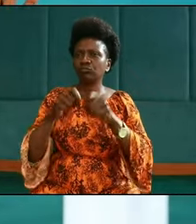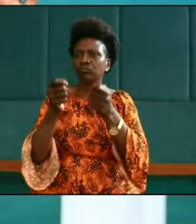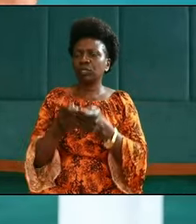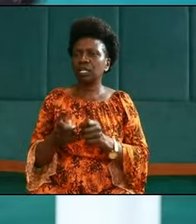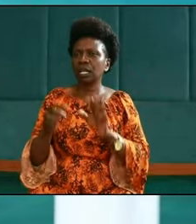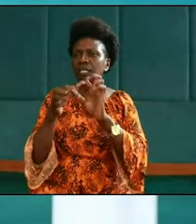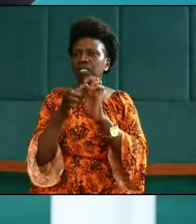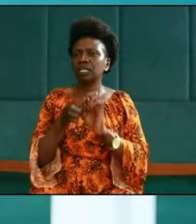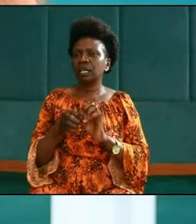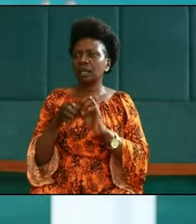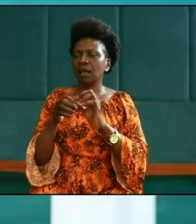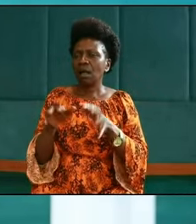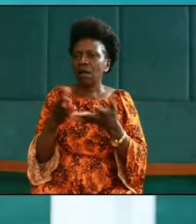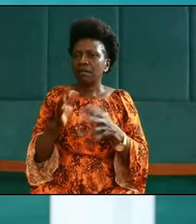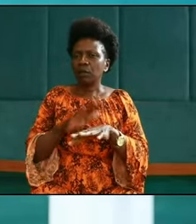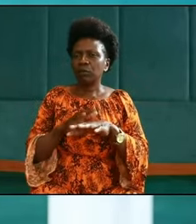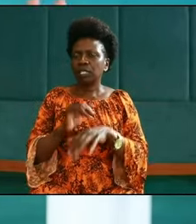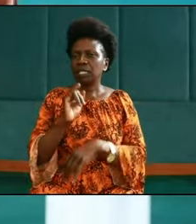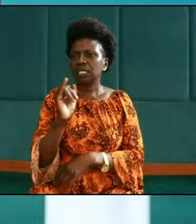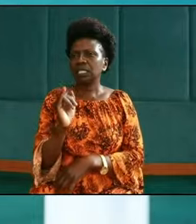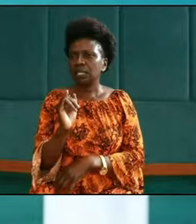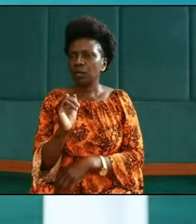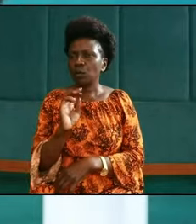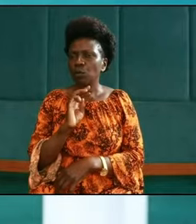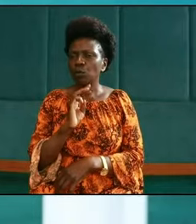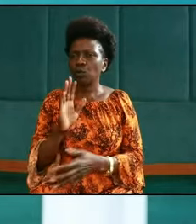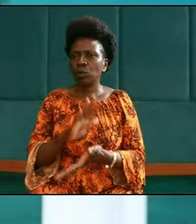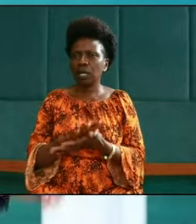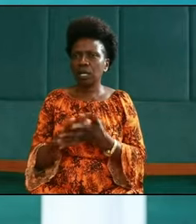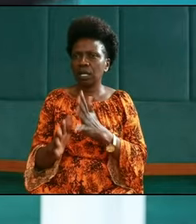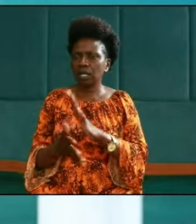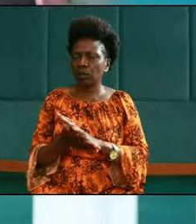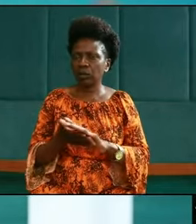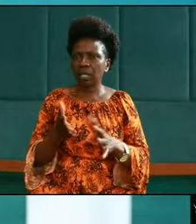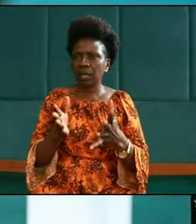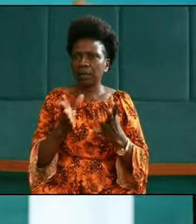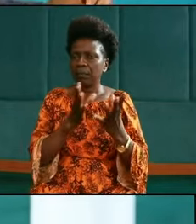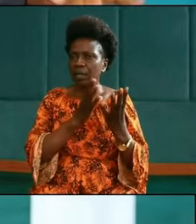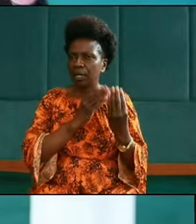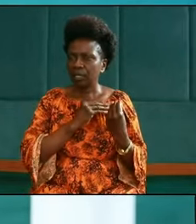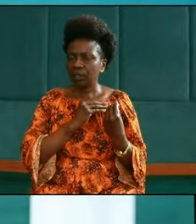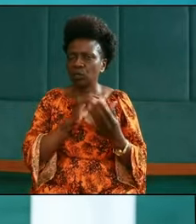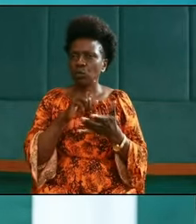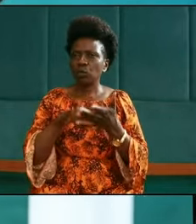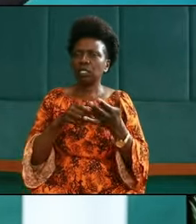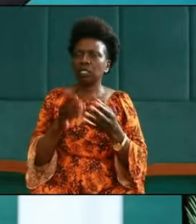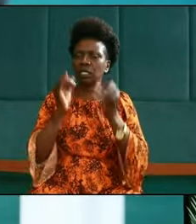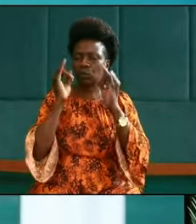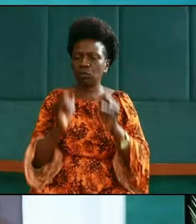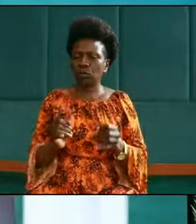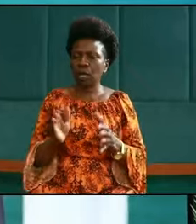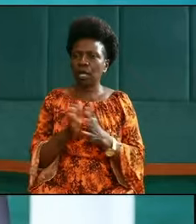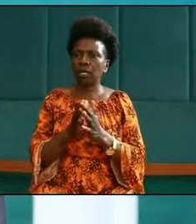culture, however good it is, without embracing what is new and what the Lord